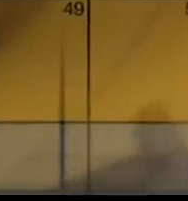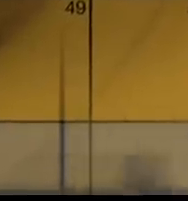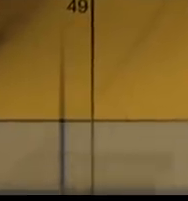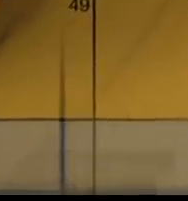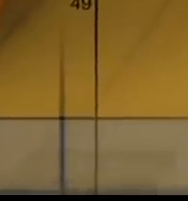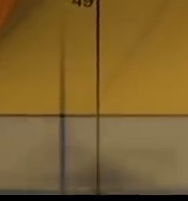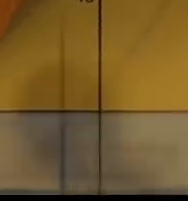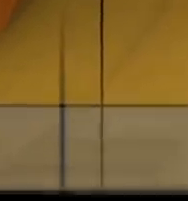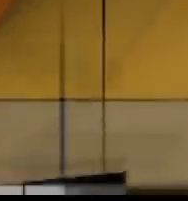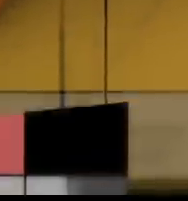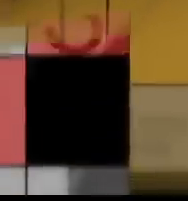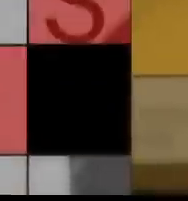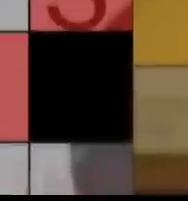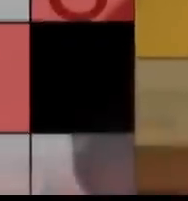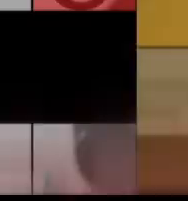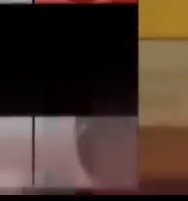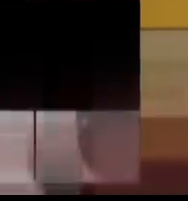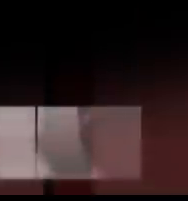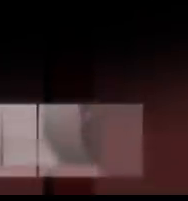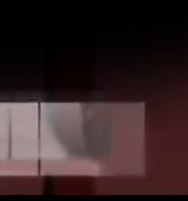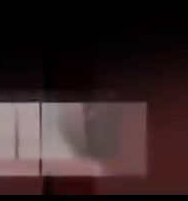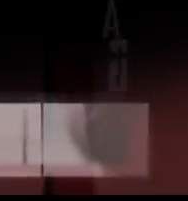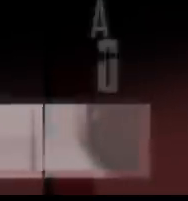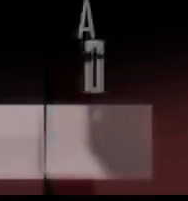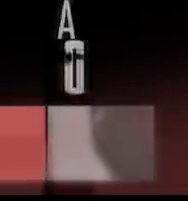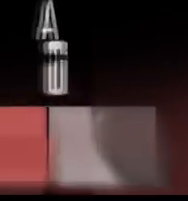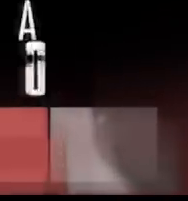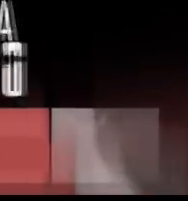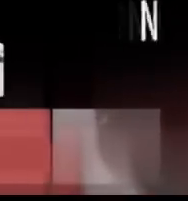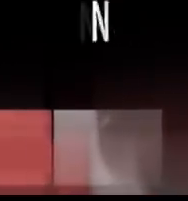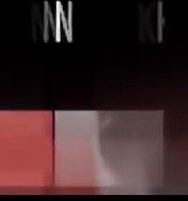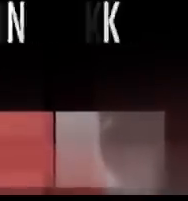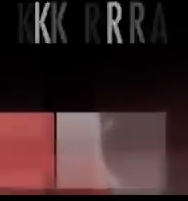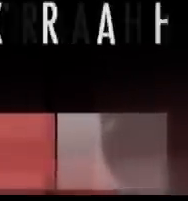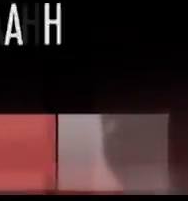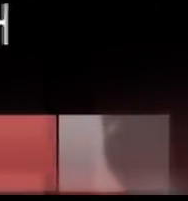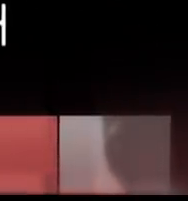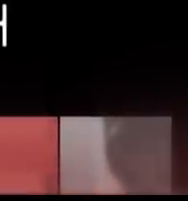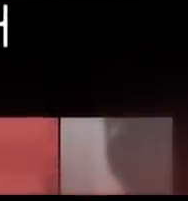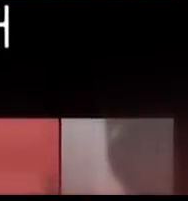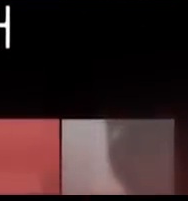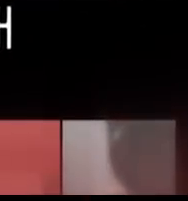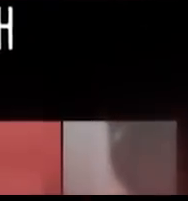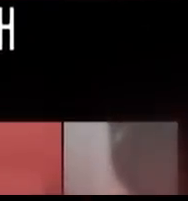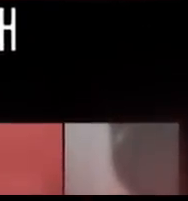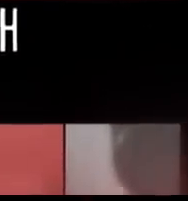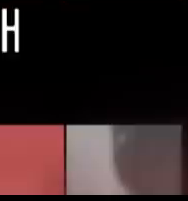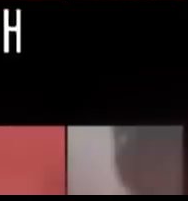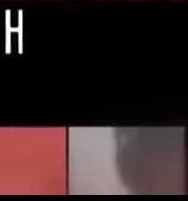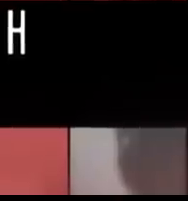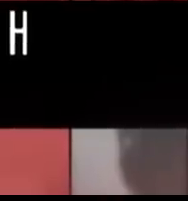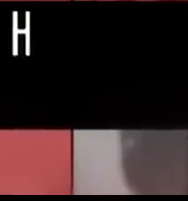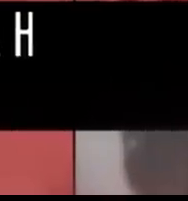caches. Lève-toi et bouscule le jour. Arrête d'être trop fier et coupable. C'est tout ce qu'il faut pour